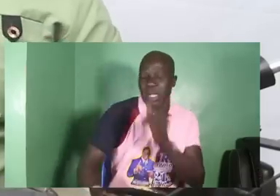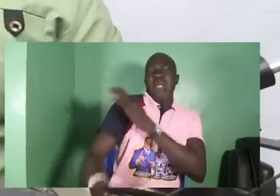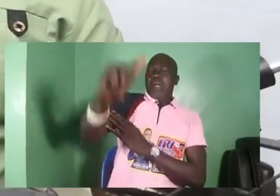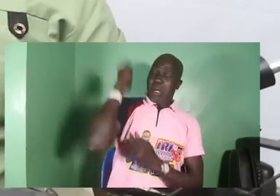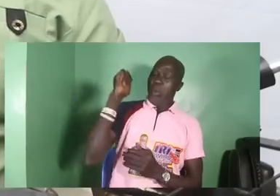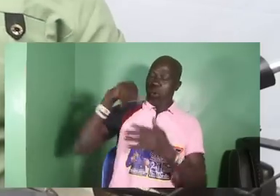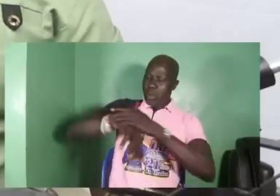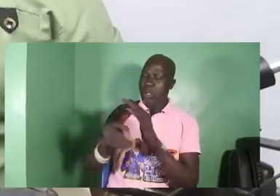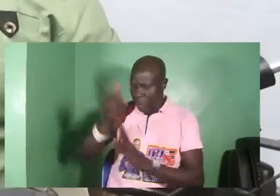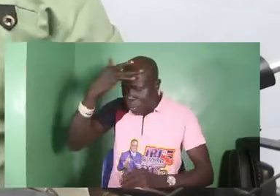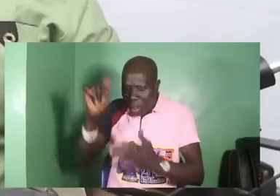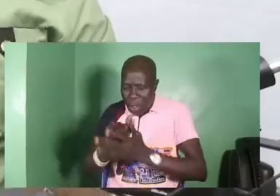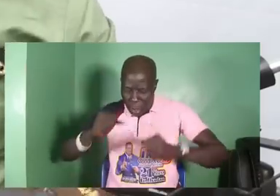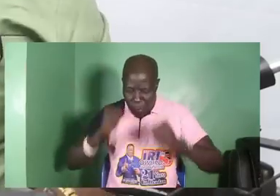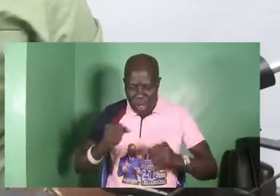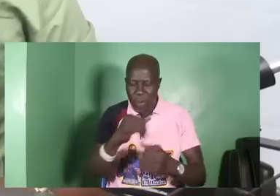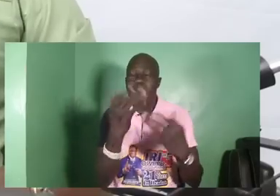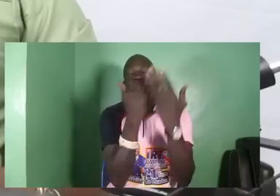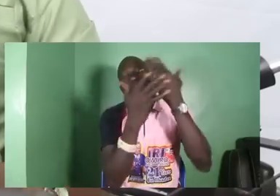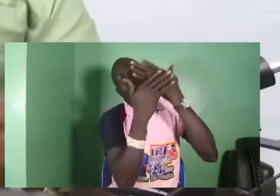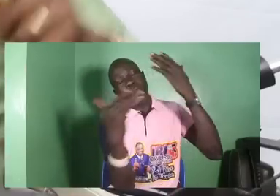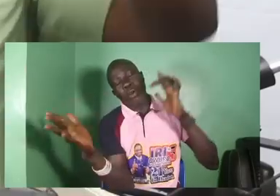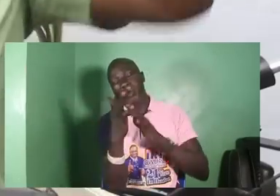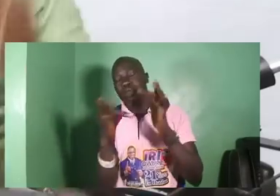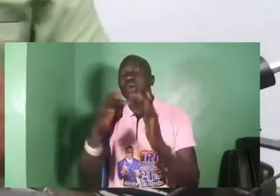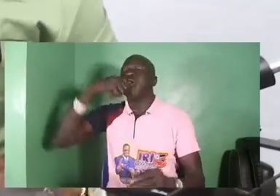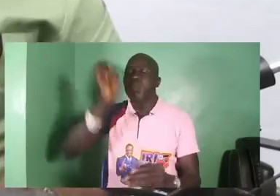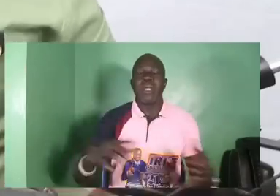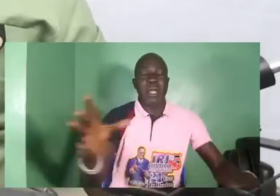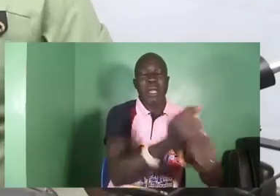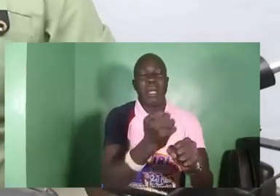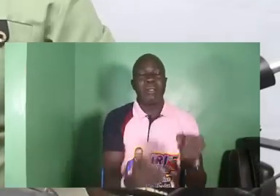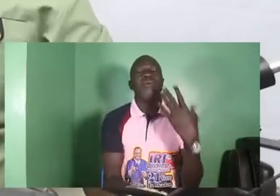rebuild such covenant. Nípa agbára jẹjẹ. Because through the blood of Jesus. Má jẹ̀mú yẹn gbiná.